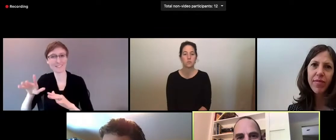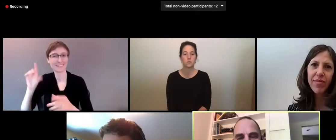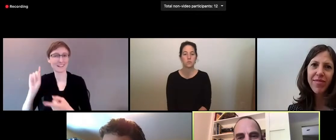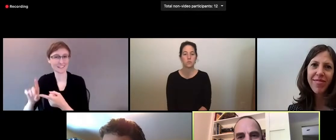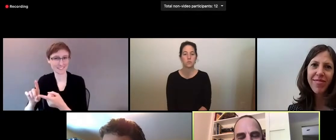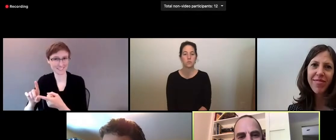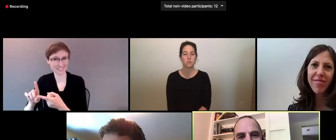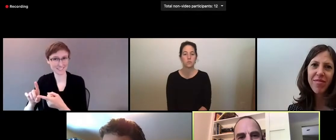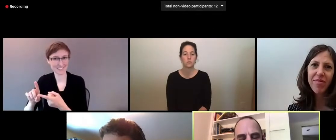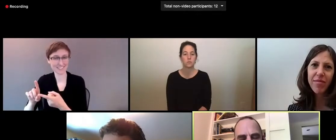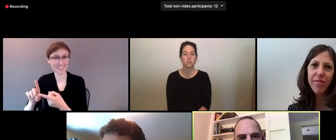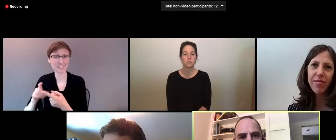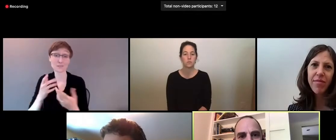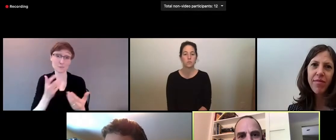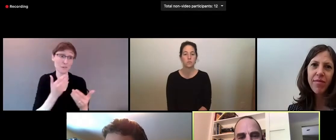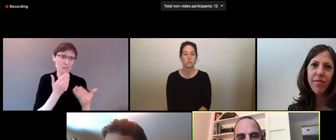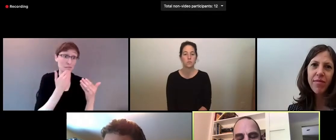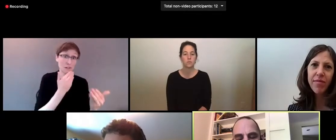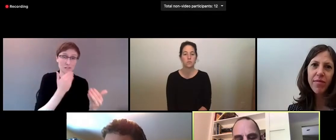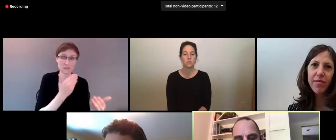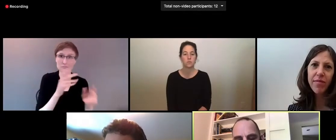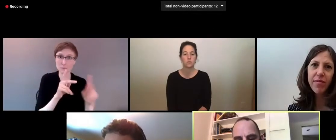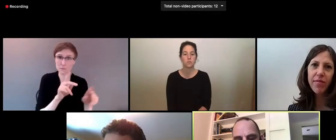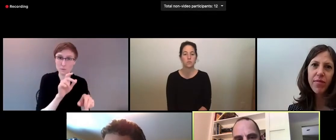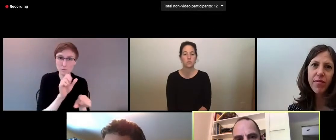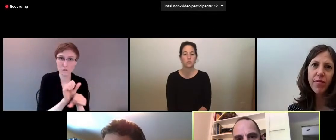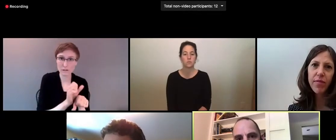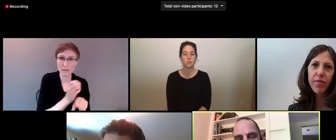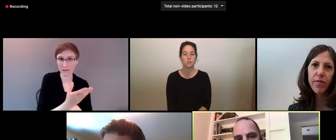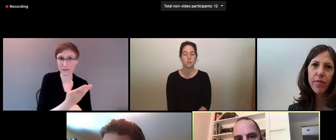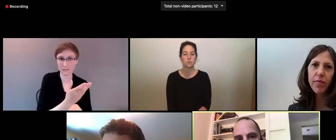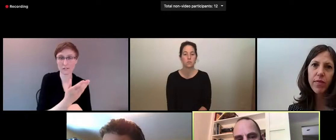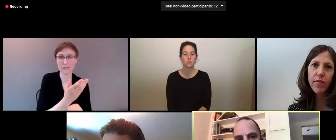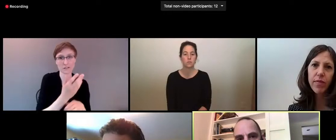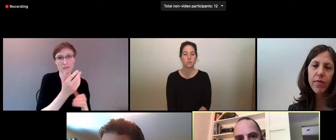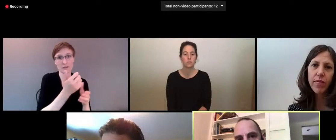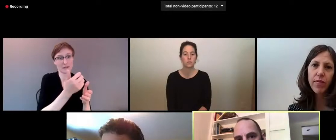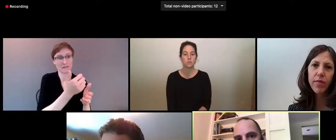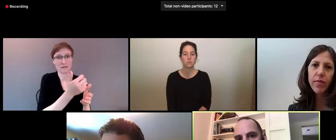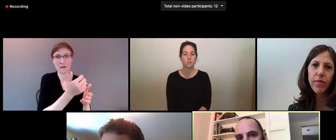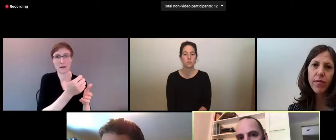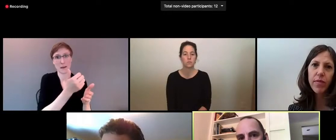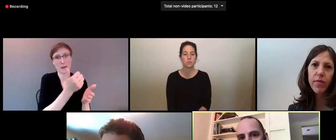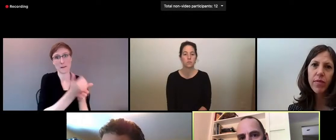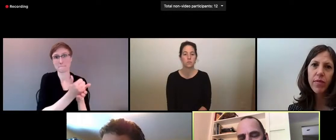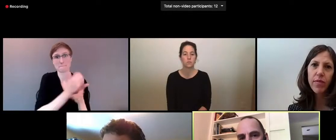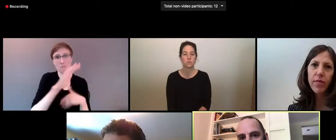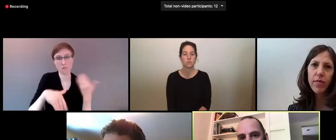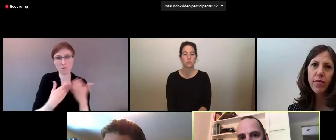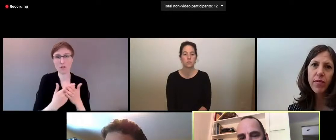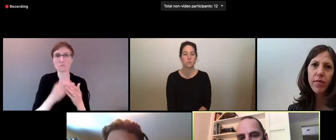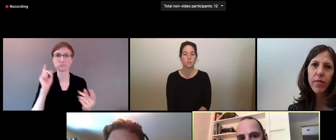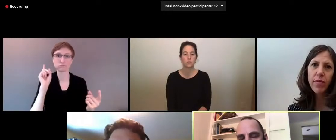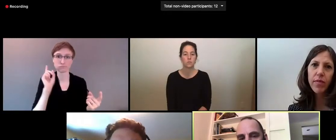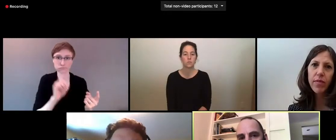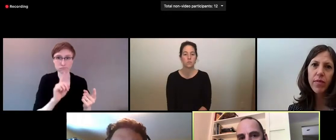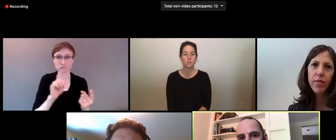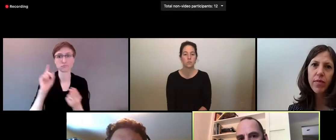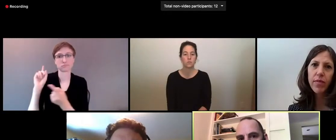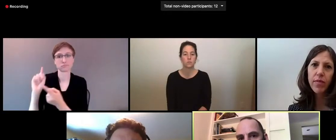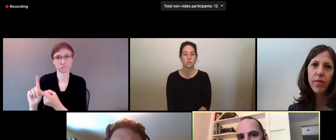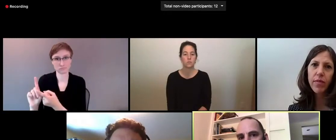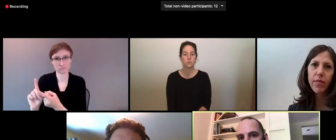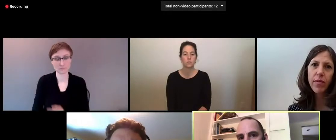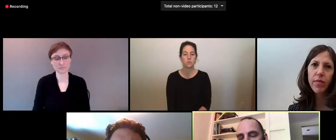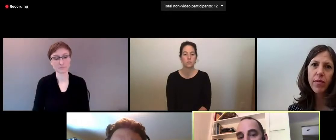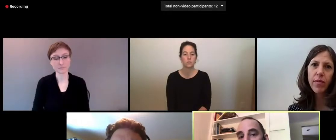for the effort that people had in long-term care facility. But now we have sort of this opposite position too, where